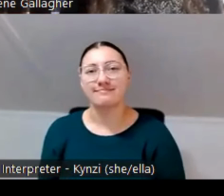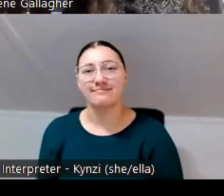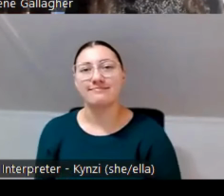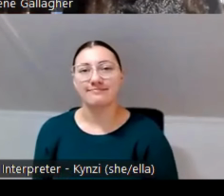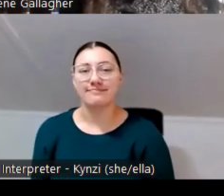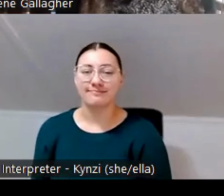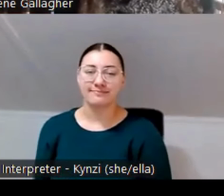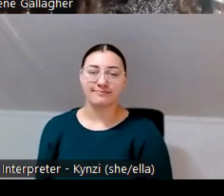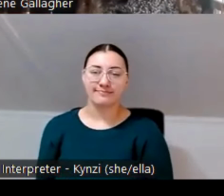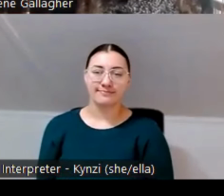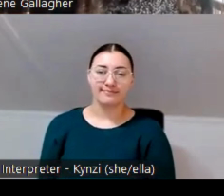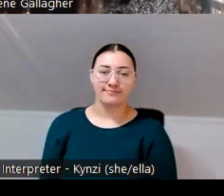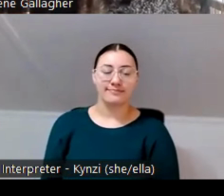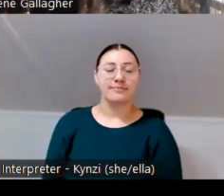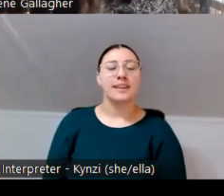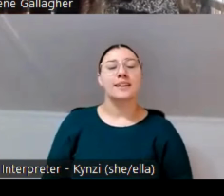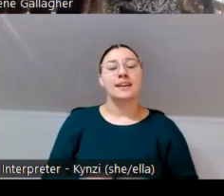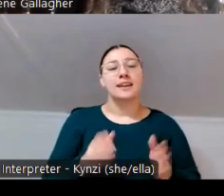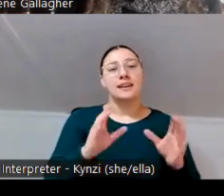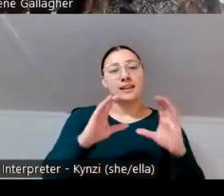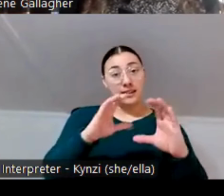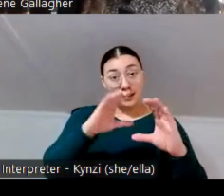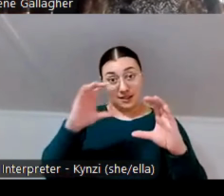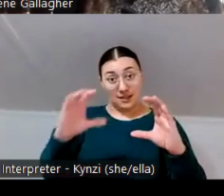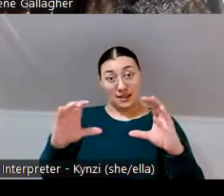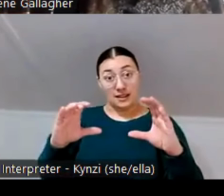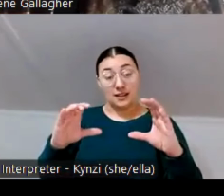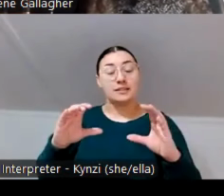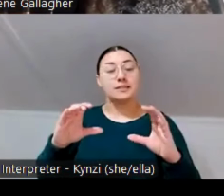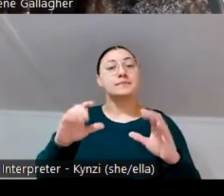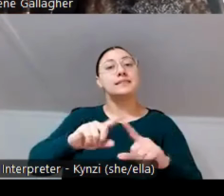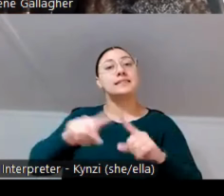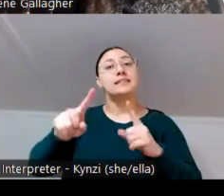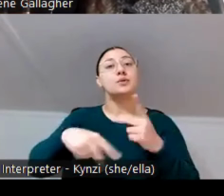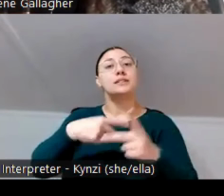Another type of weather is cloudy.